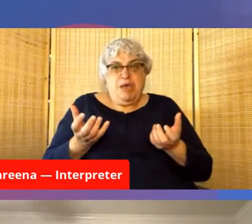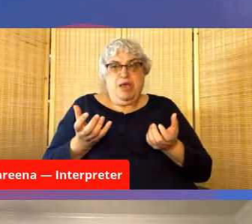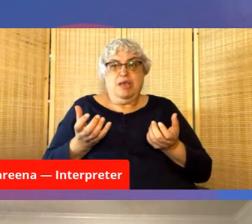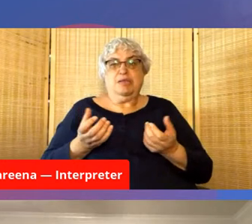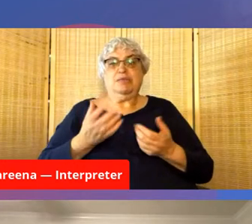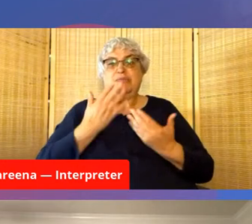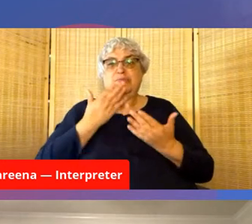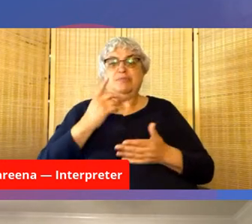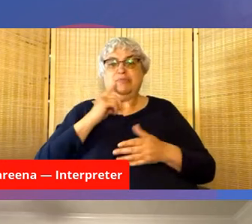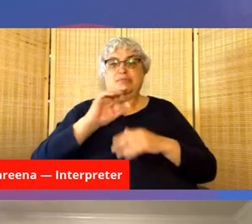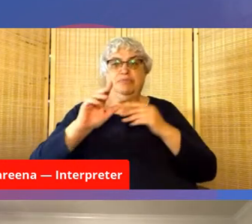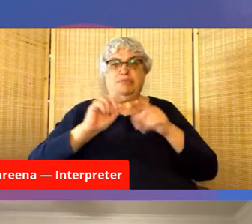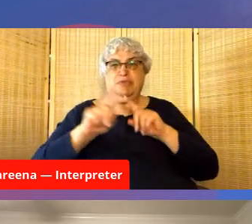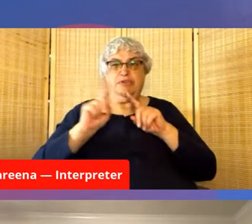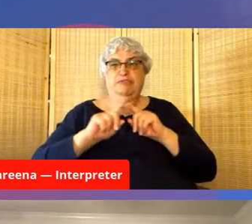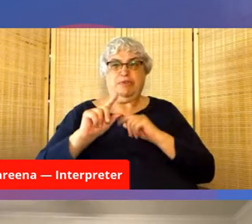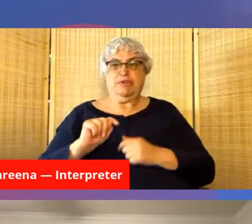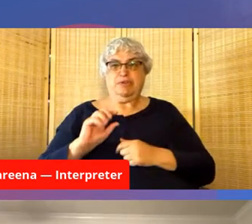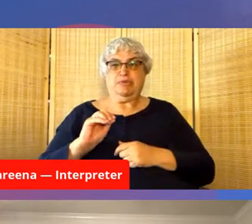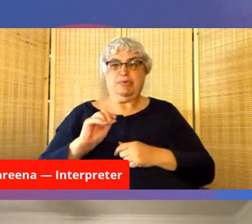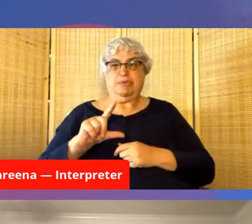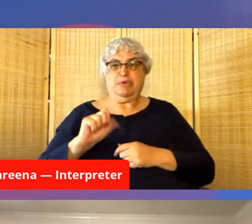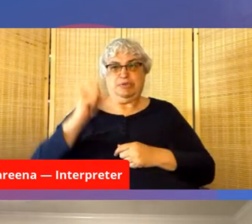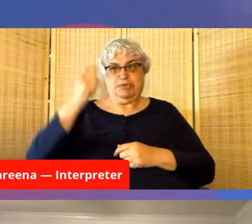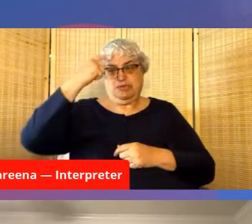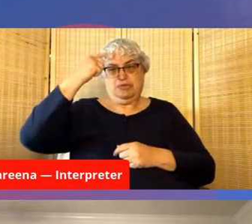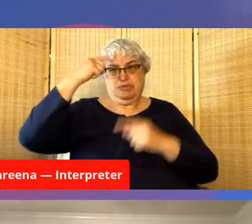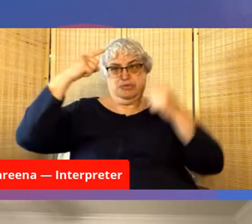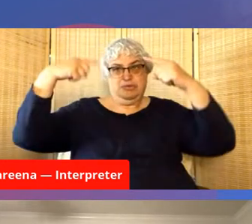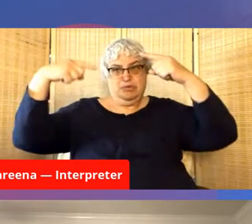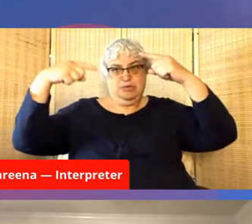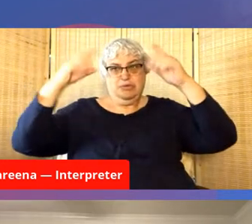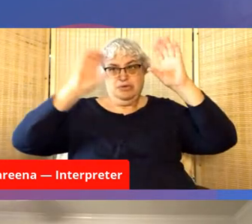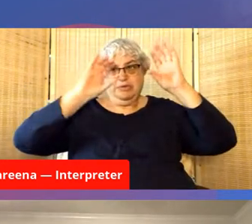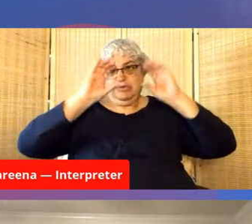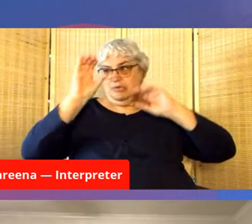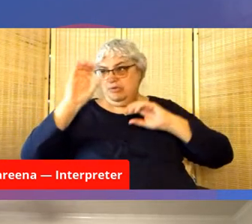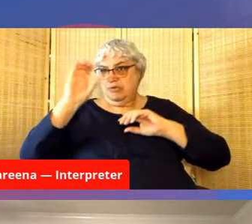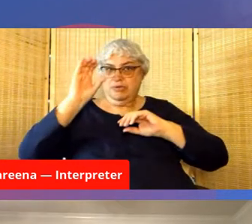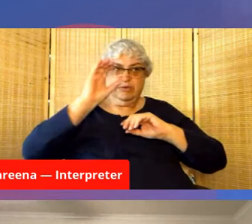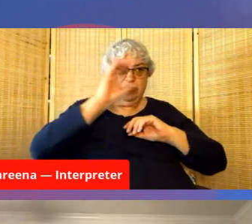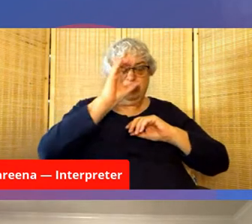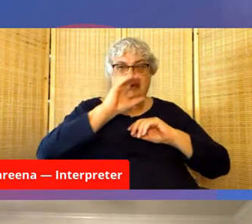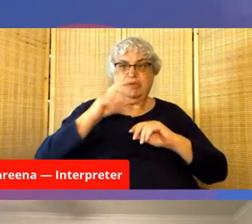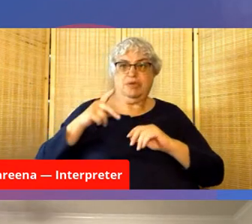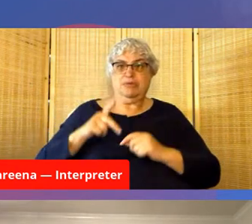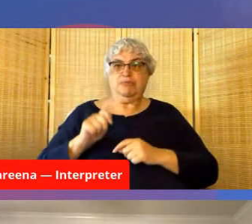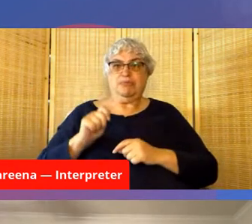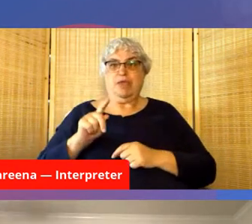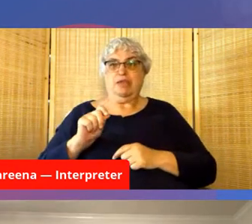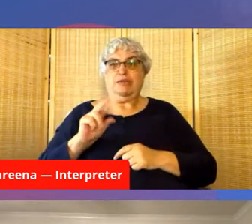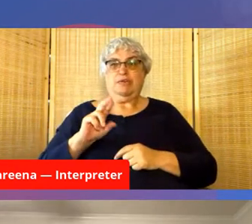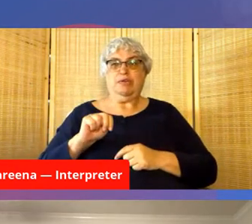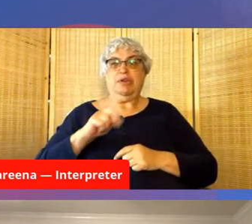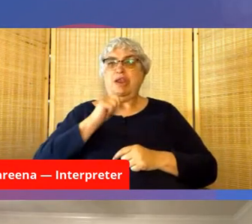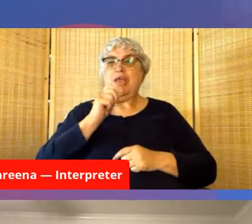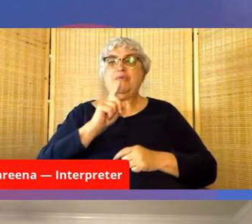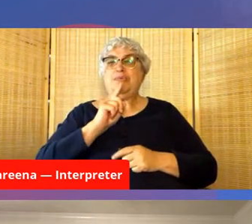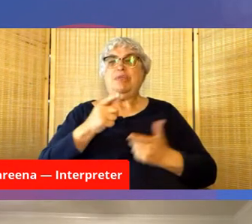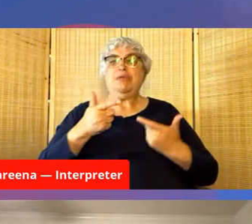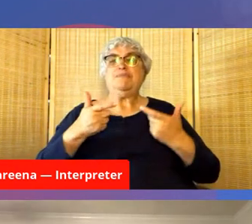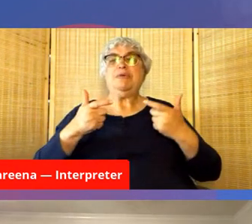to all the tools that we have going in our brain that are constantly seeking out patterns, it's not necessarily a big leap